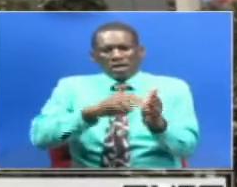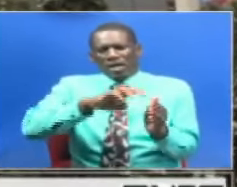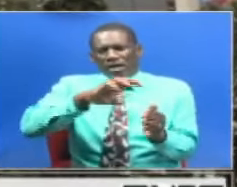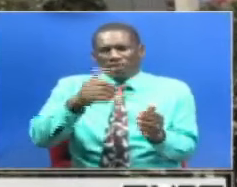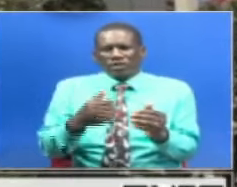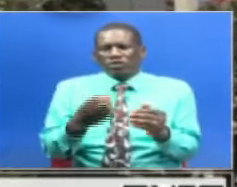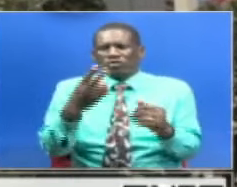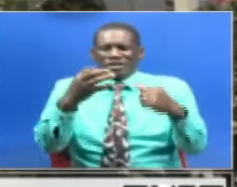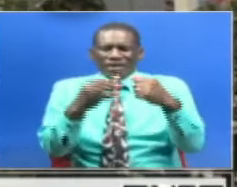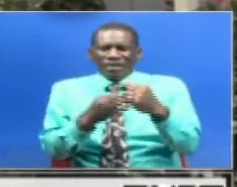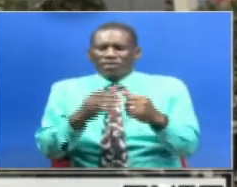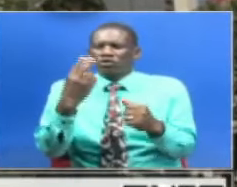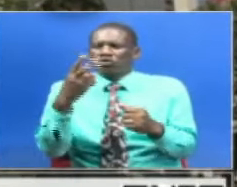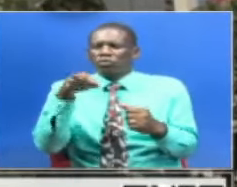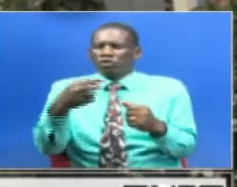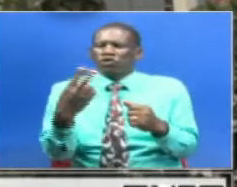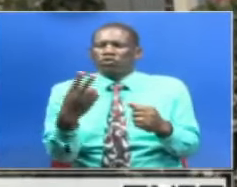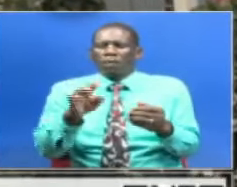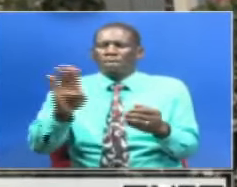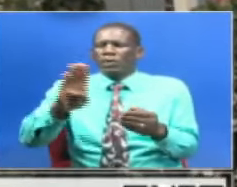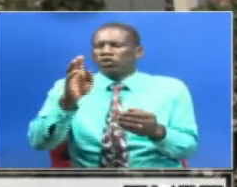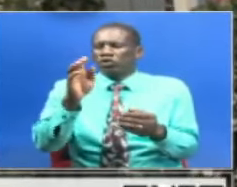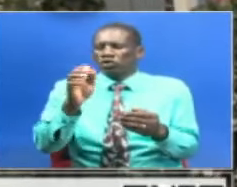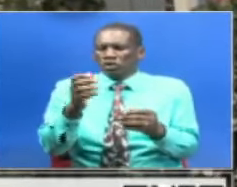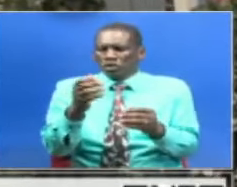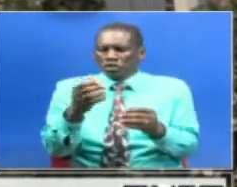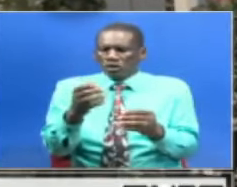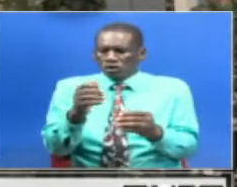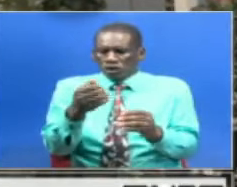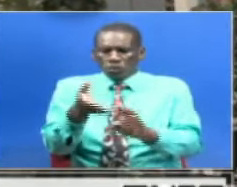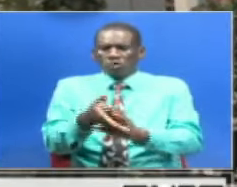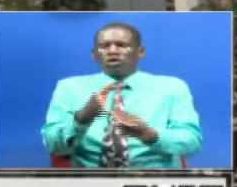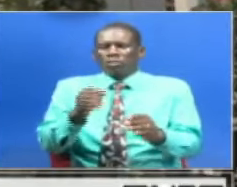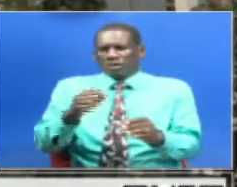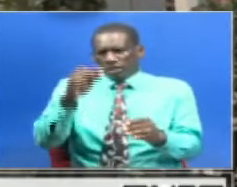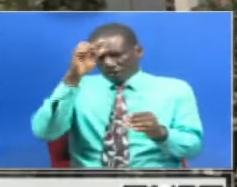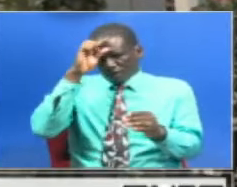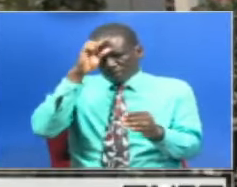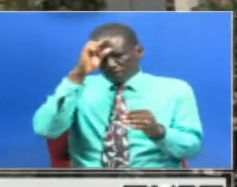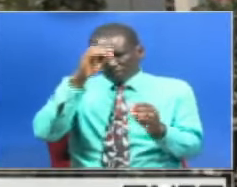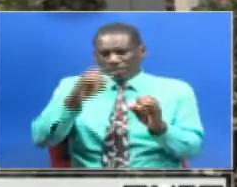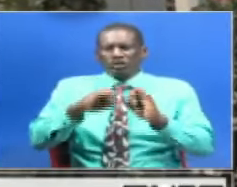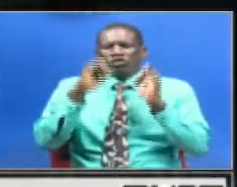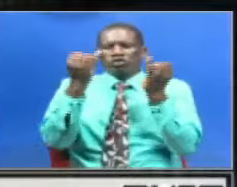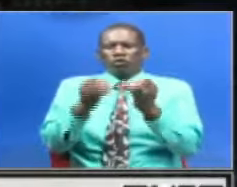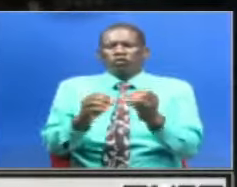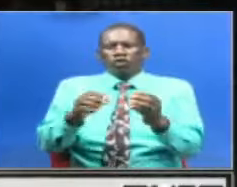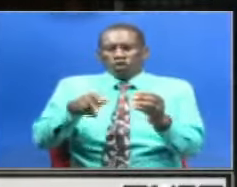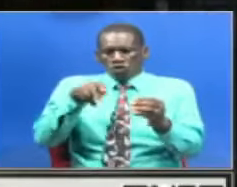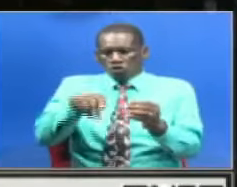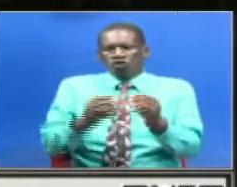28th 2.2 billion shillings drawn down by the State Department for crop development for